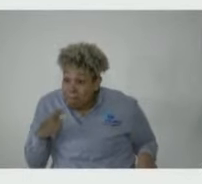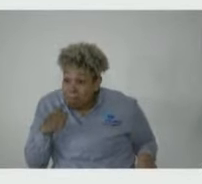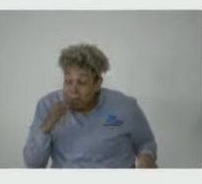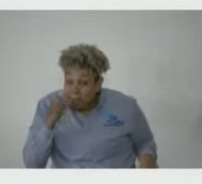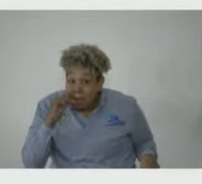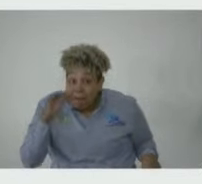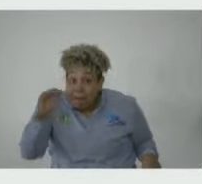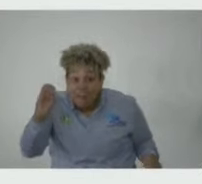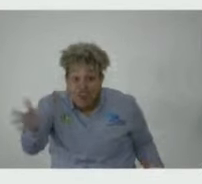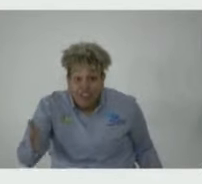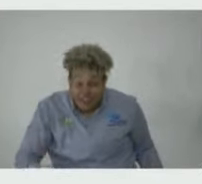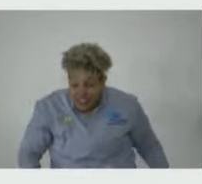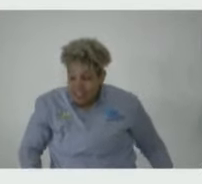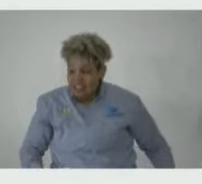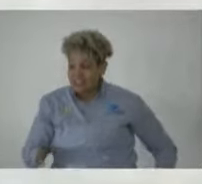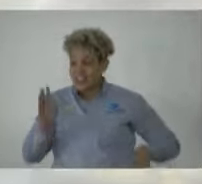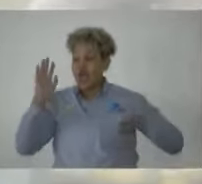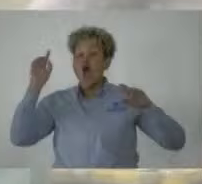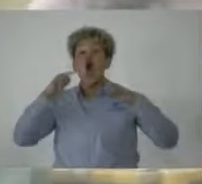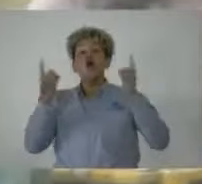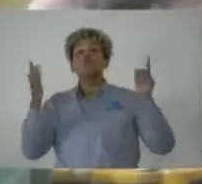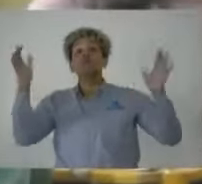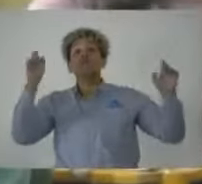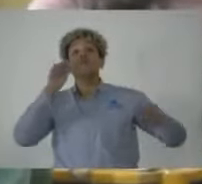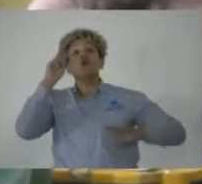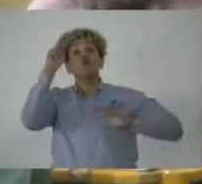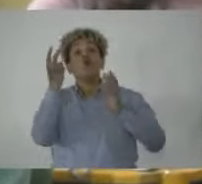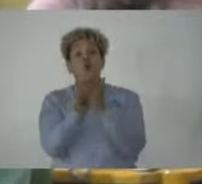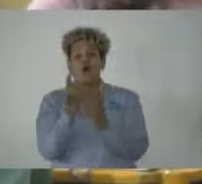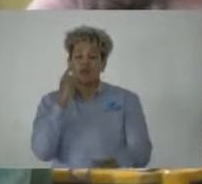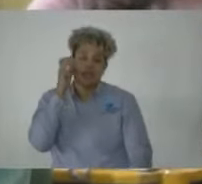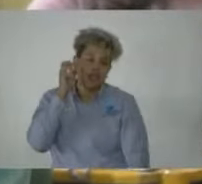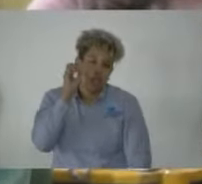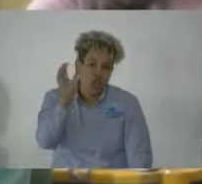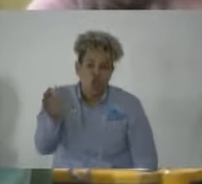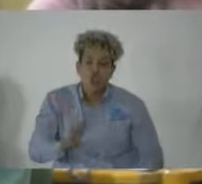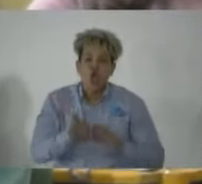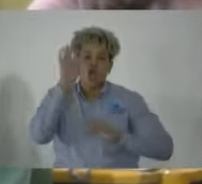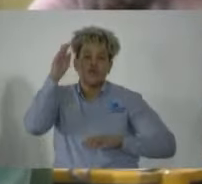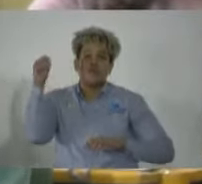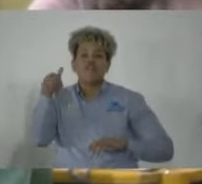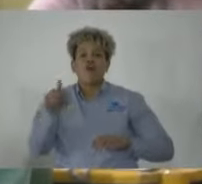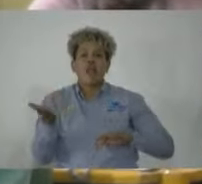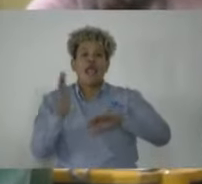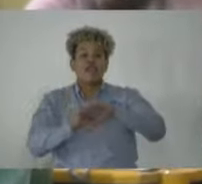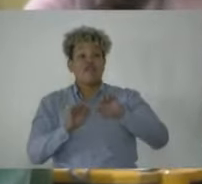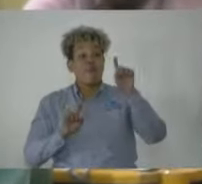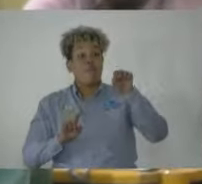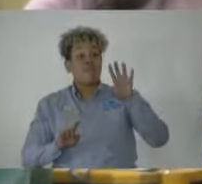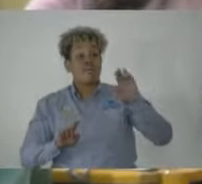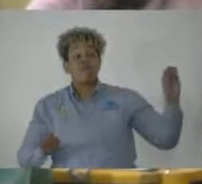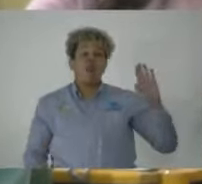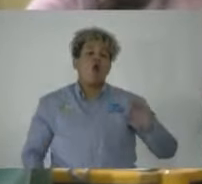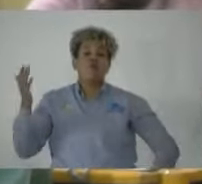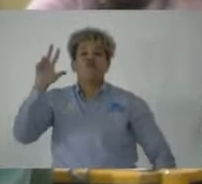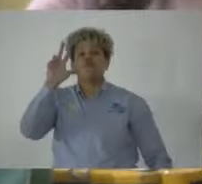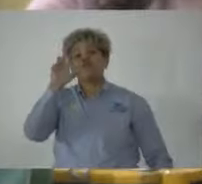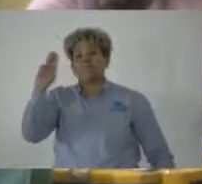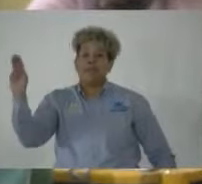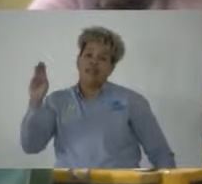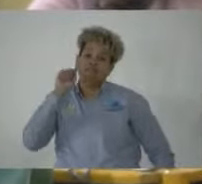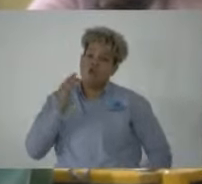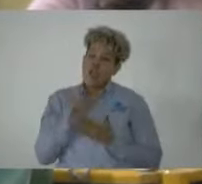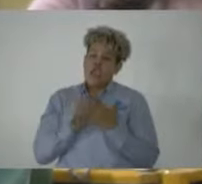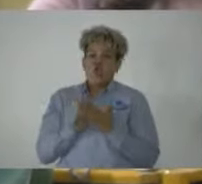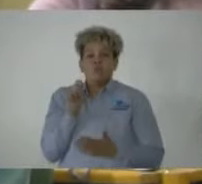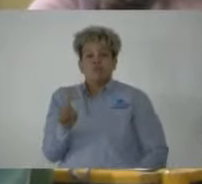The opposition leader spoke for 2 hours and not one word about how he would fund an increase in the income tax threshold